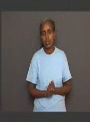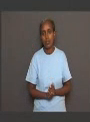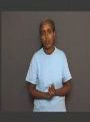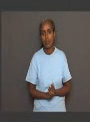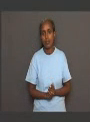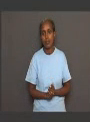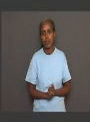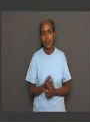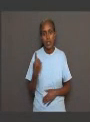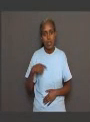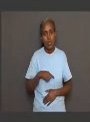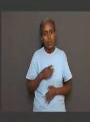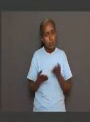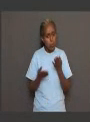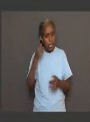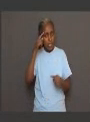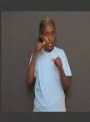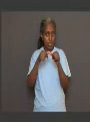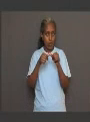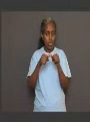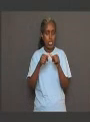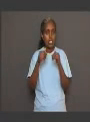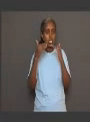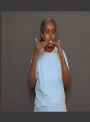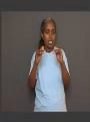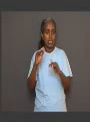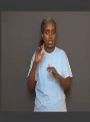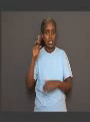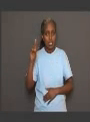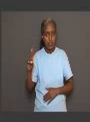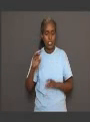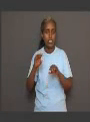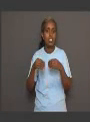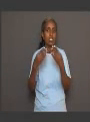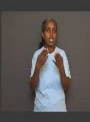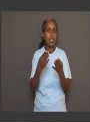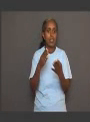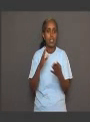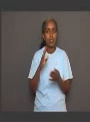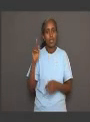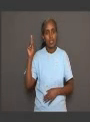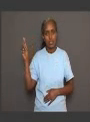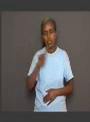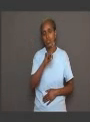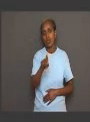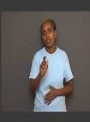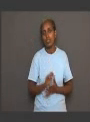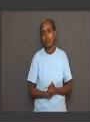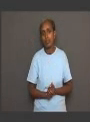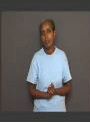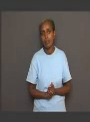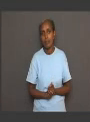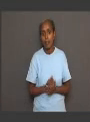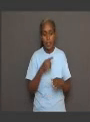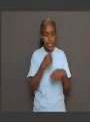deviation. You may recall that standard deviation is given by this equation.